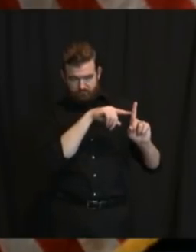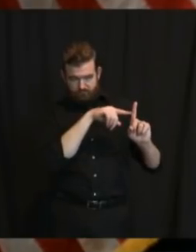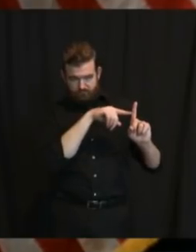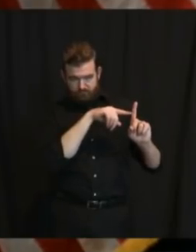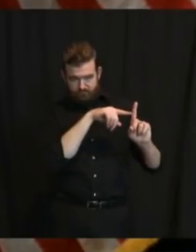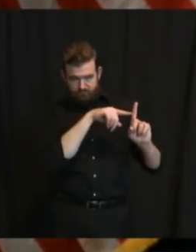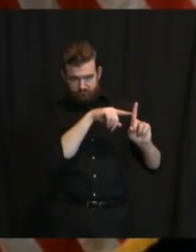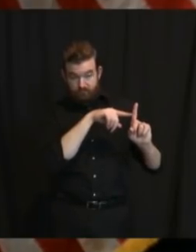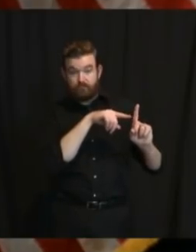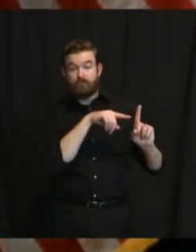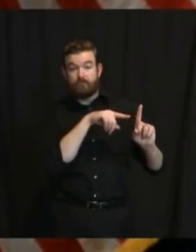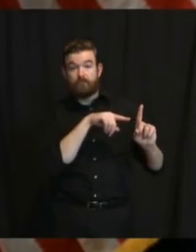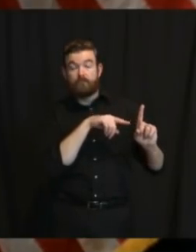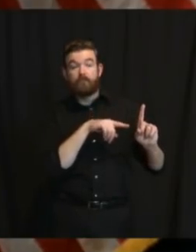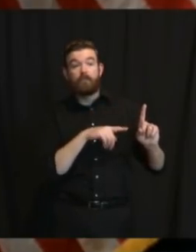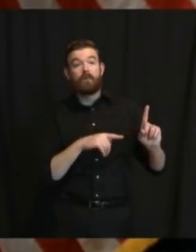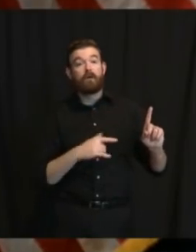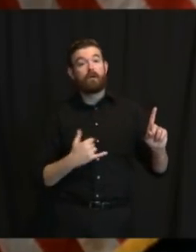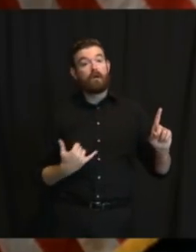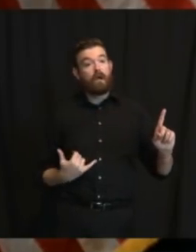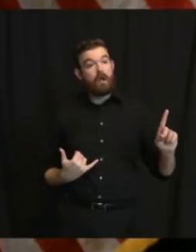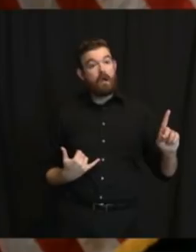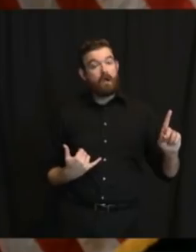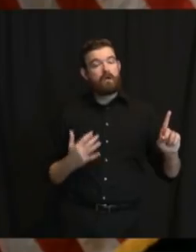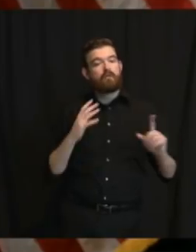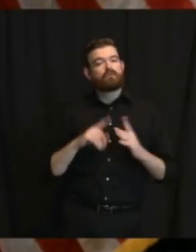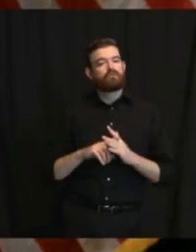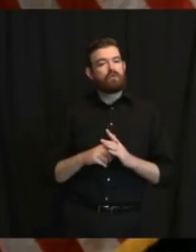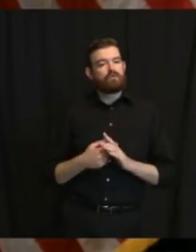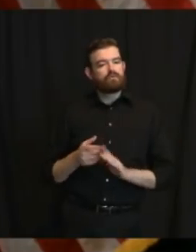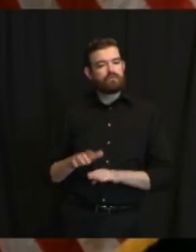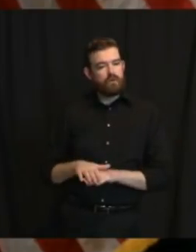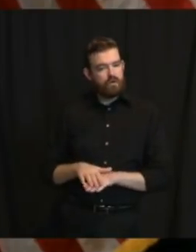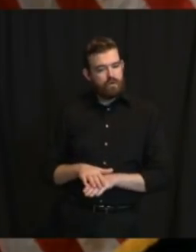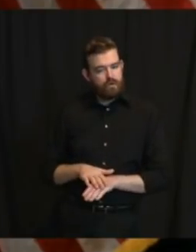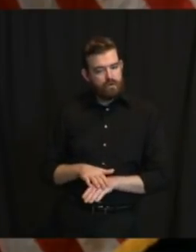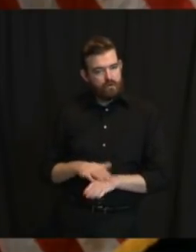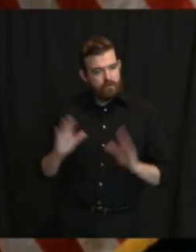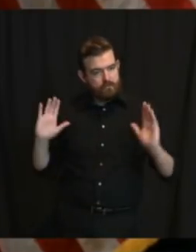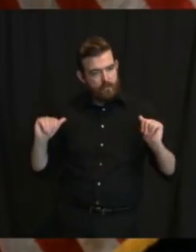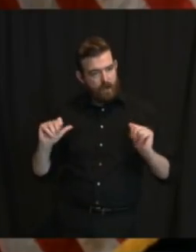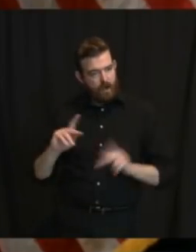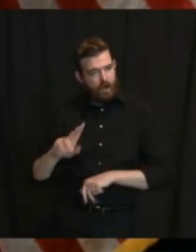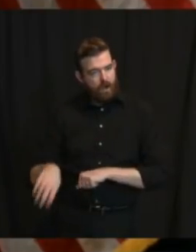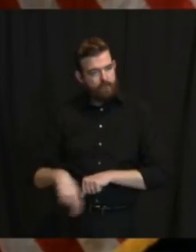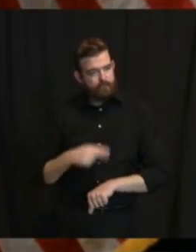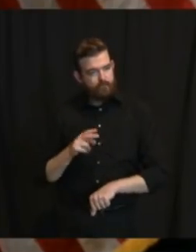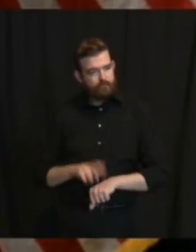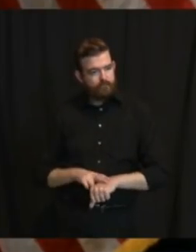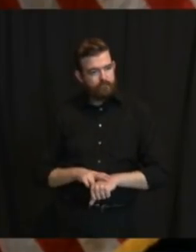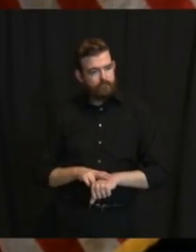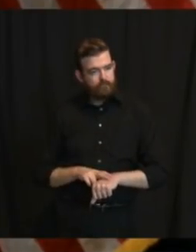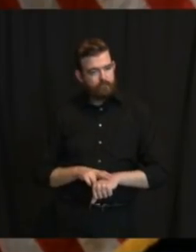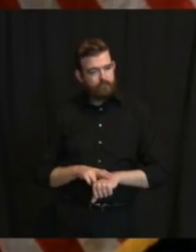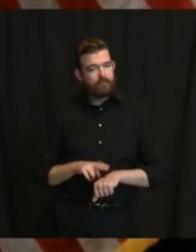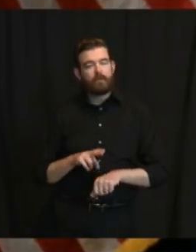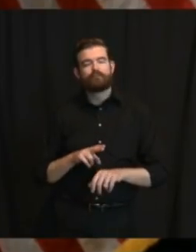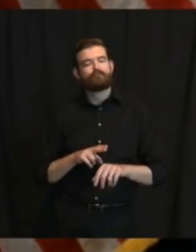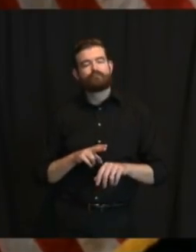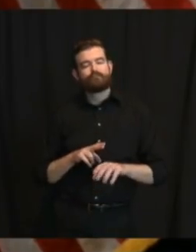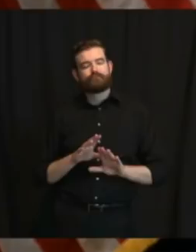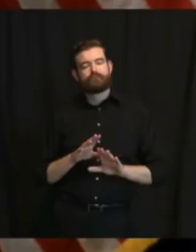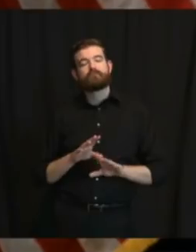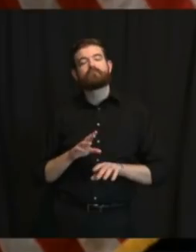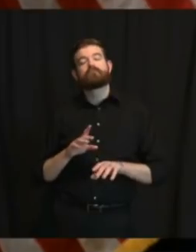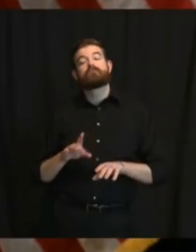to slowly open up to some asymptomatic testing, and we're going to have a lot more to say about testing sometime in the next few days,